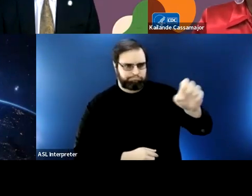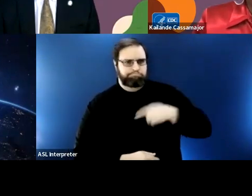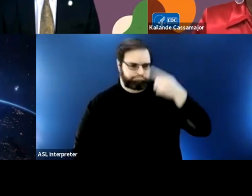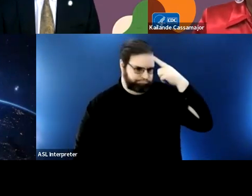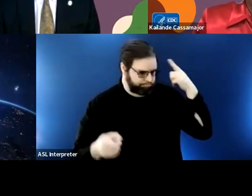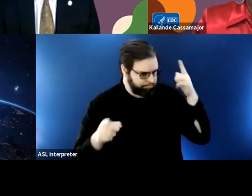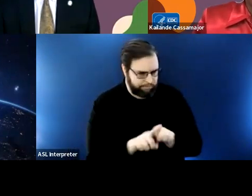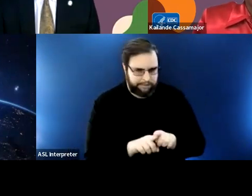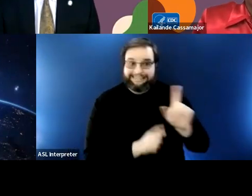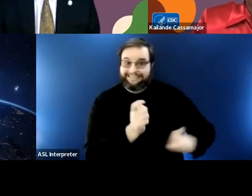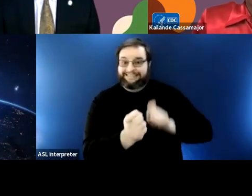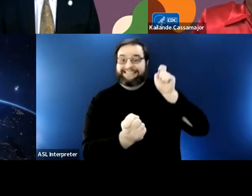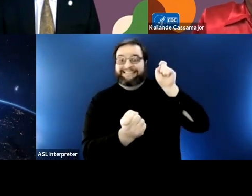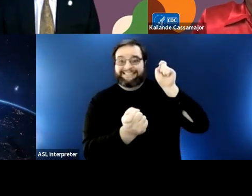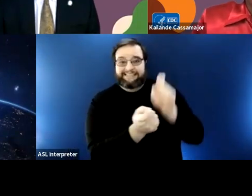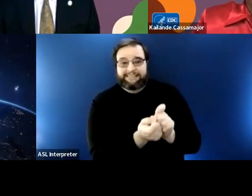especially the point on